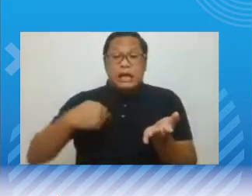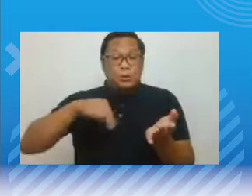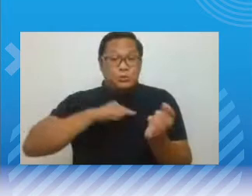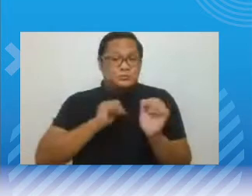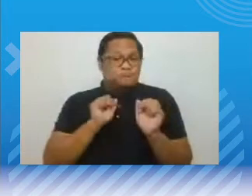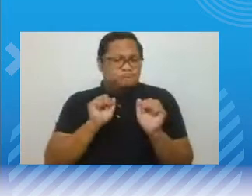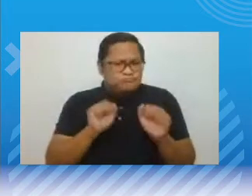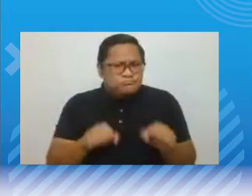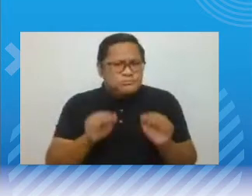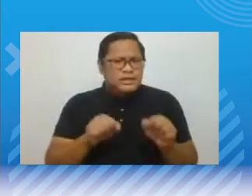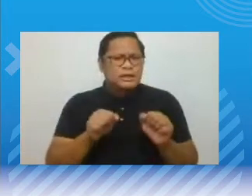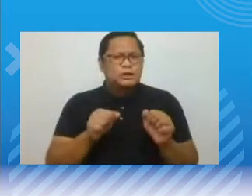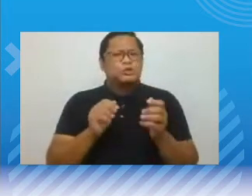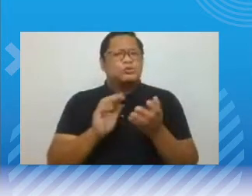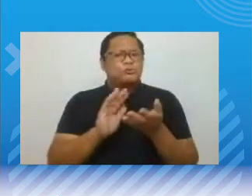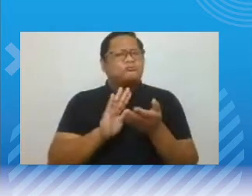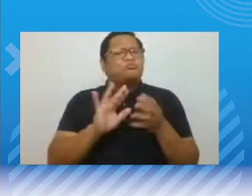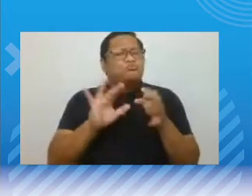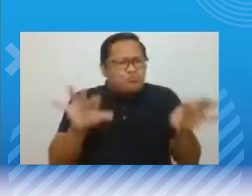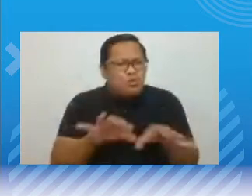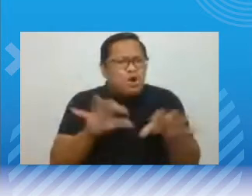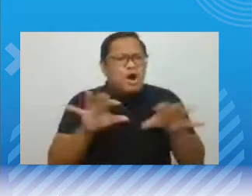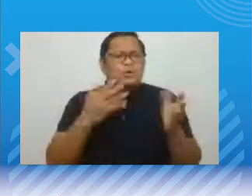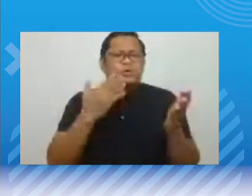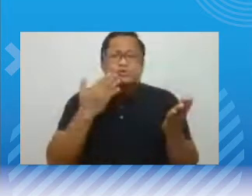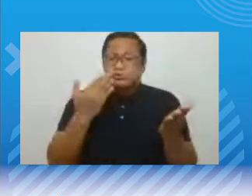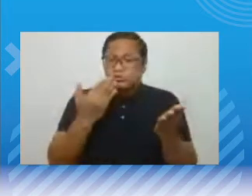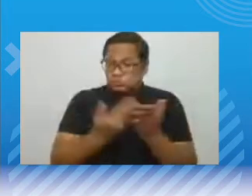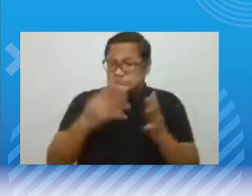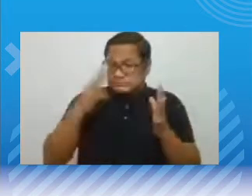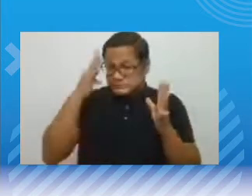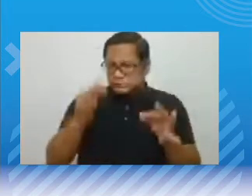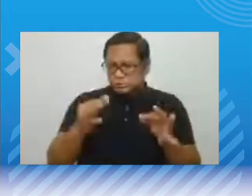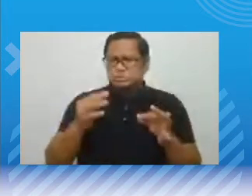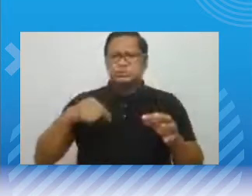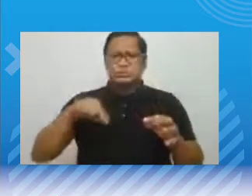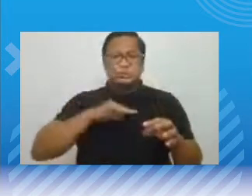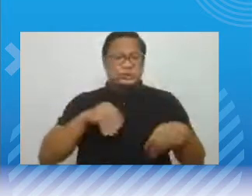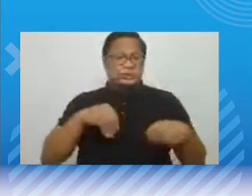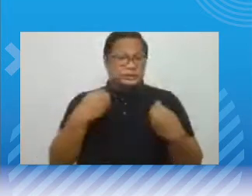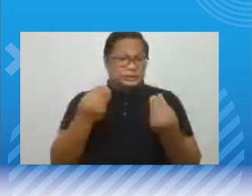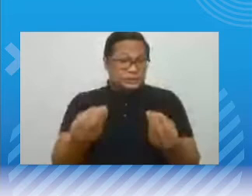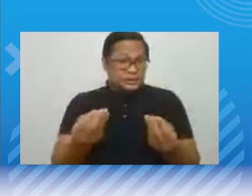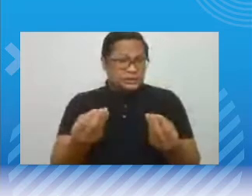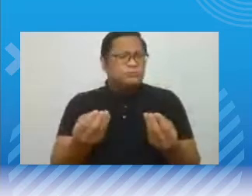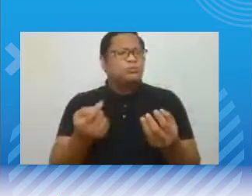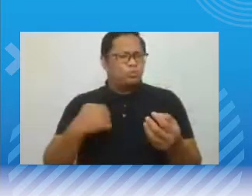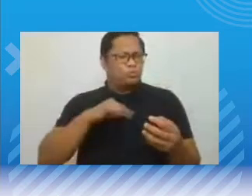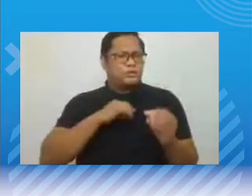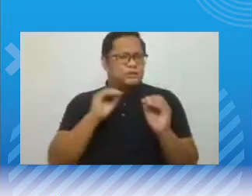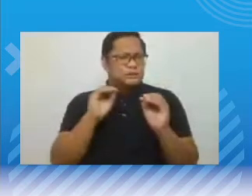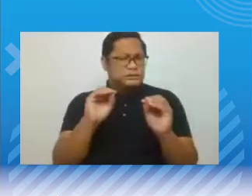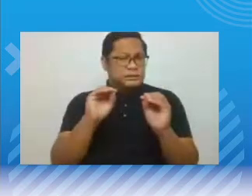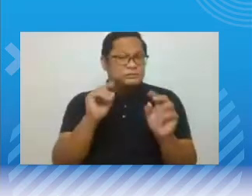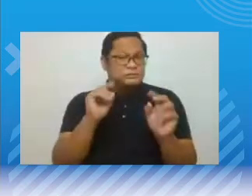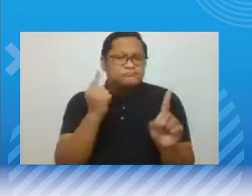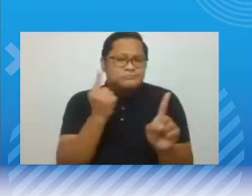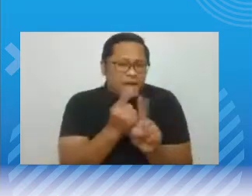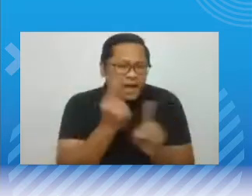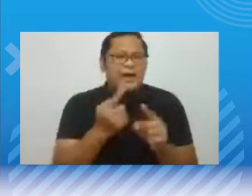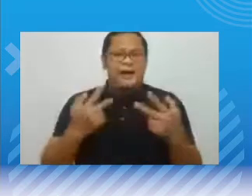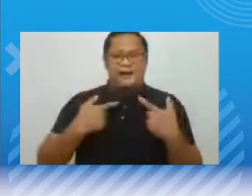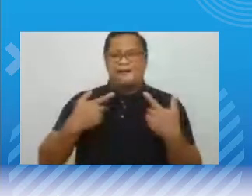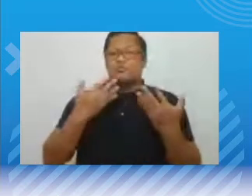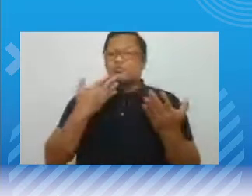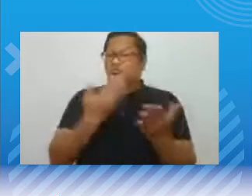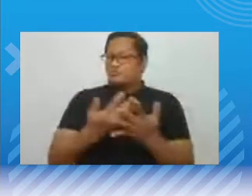be productive, to make good decisions, that we deliver results, that we teach well, that we make good relationships.